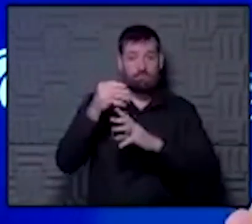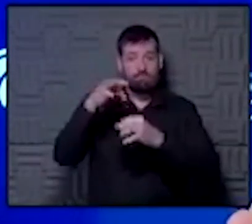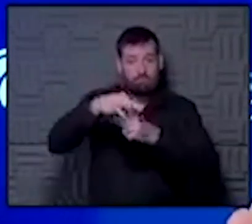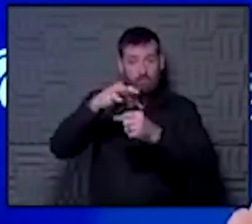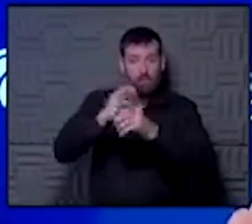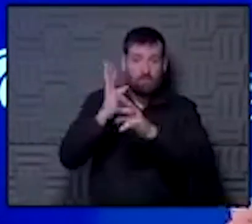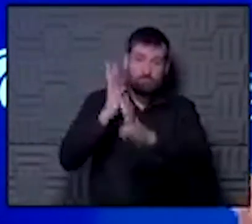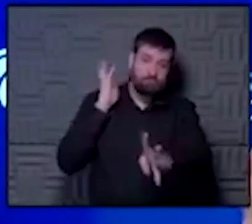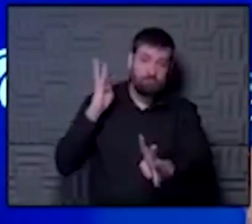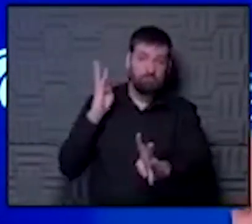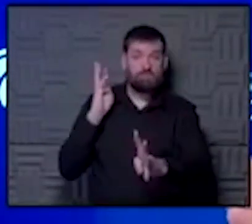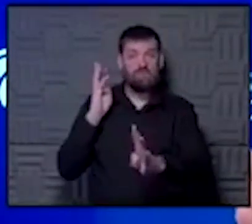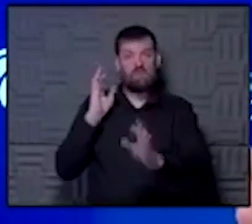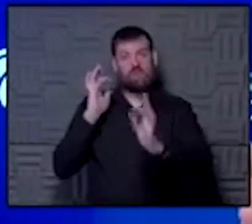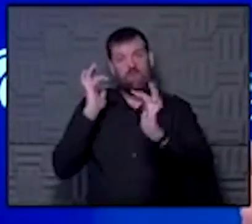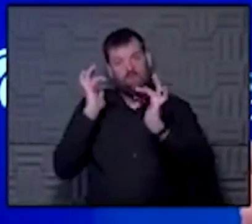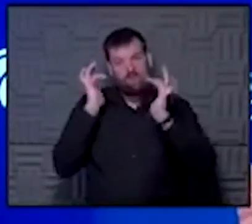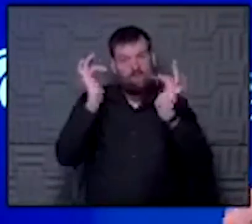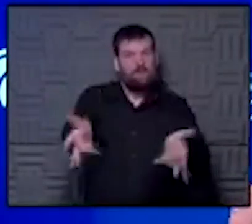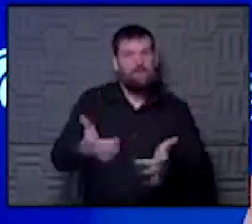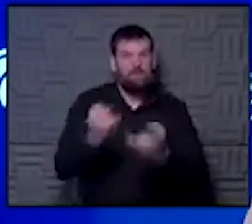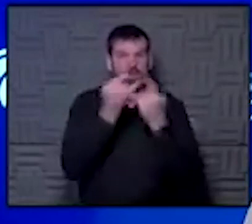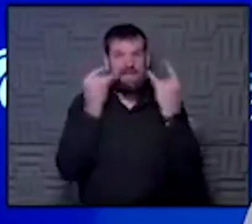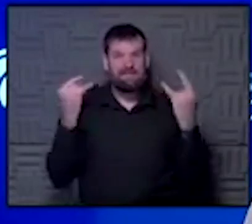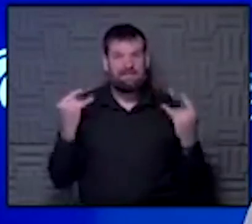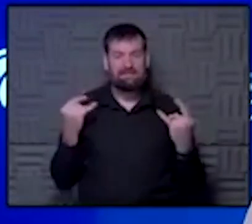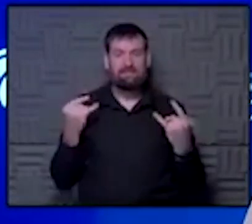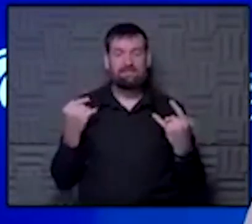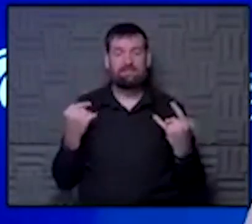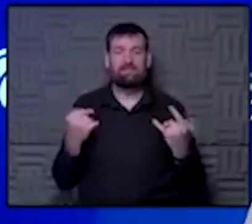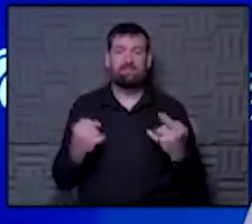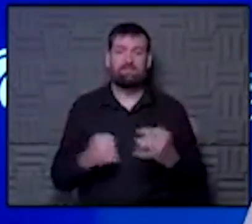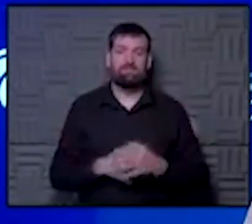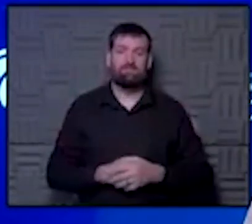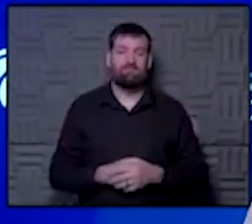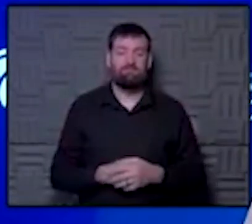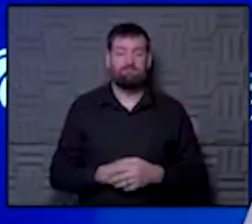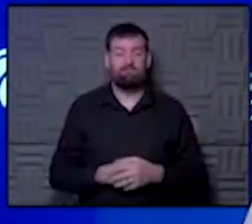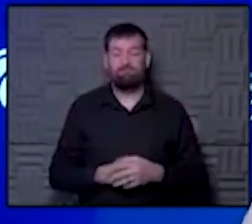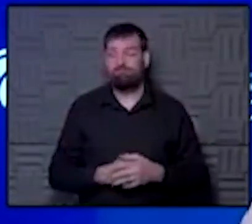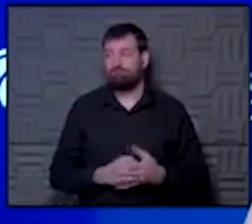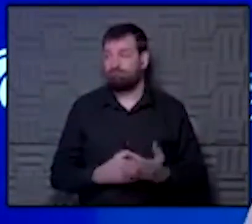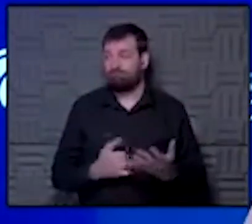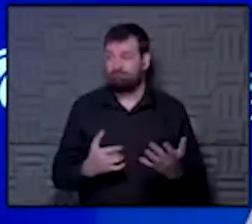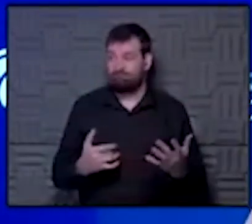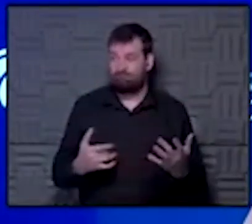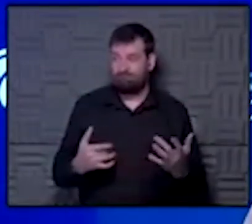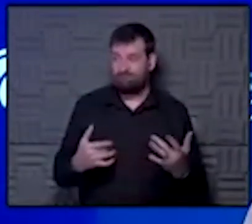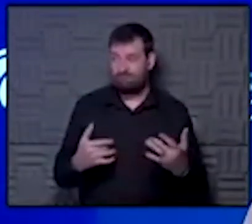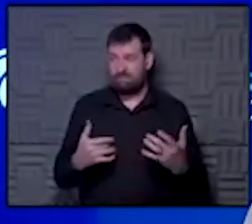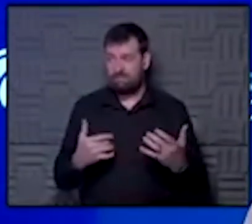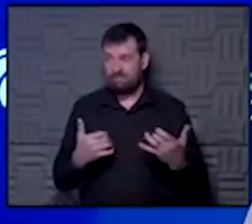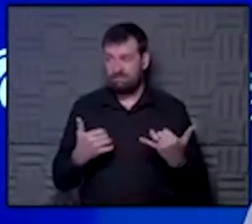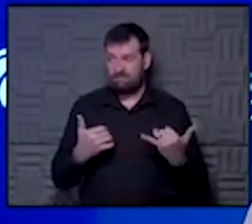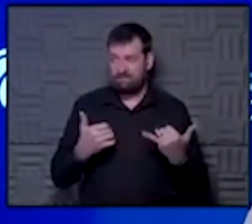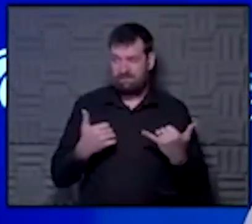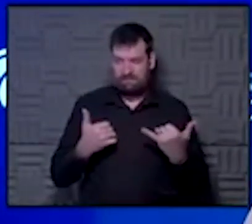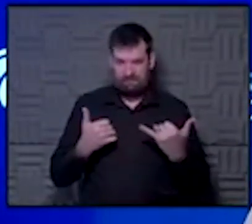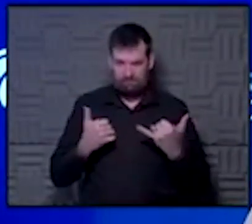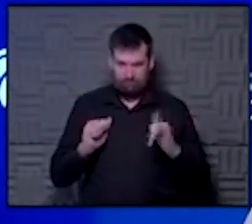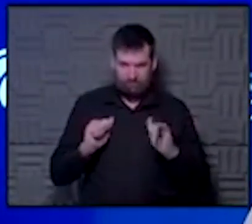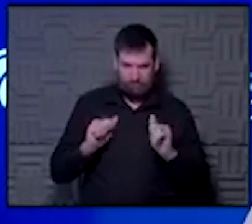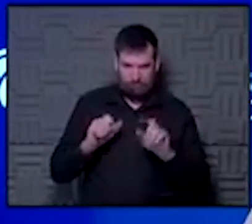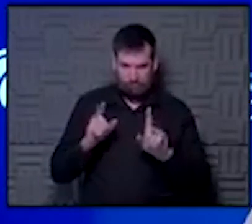polling line right there, nobody has a mask on. I think just kind of wait till you get into a crowd, to a little cohort in front and back of you, have people who do